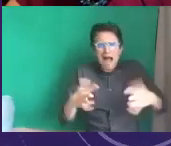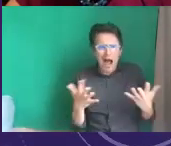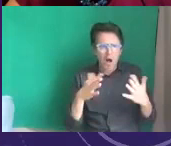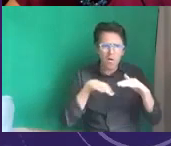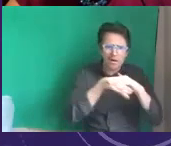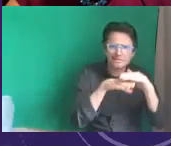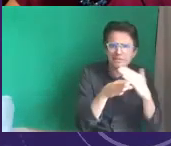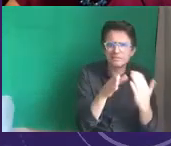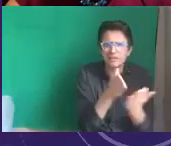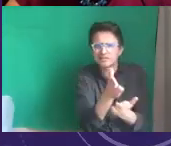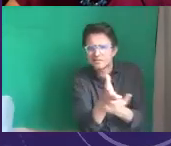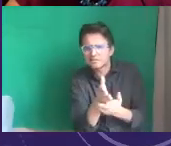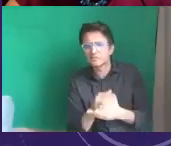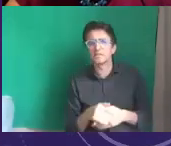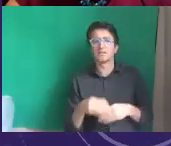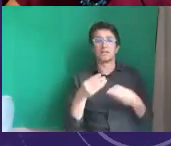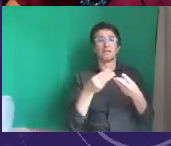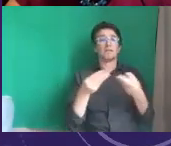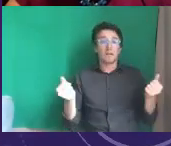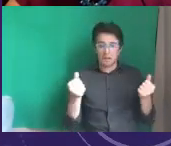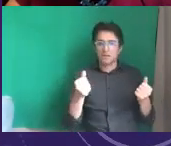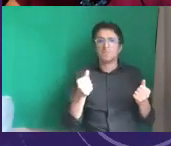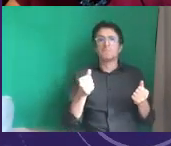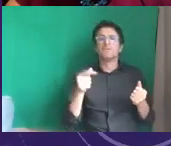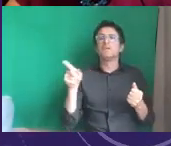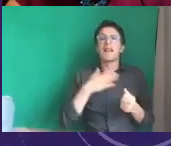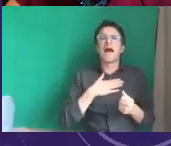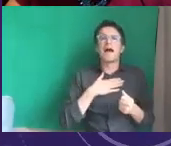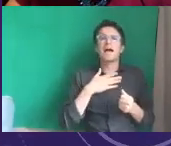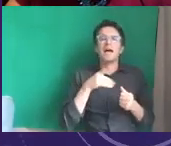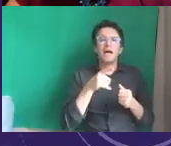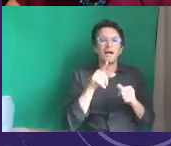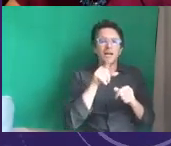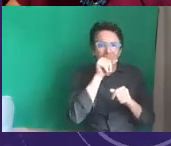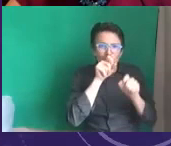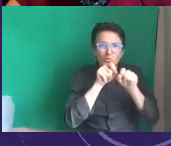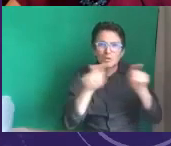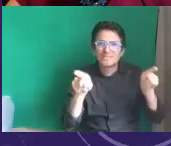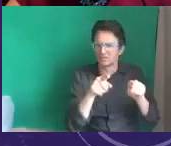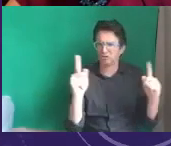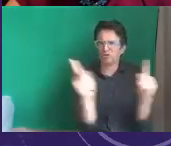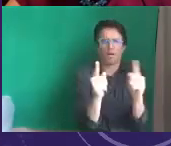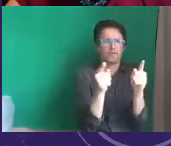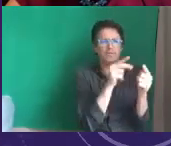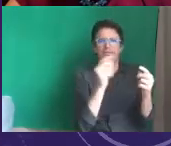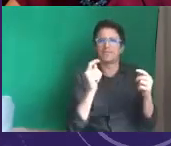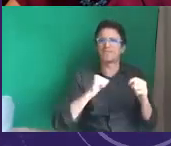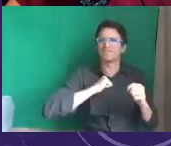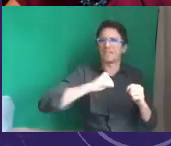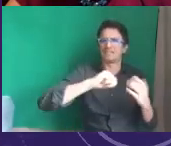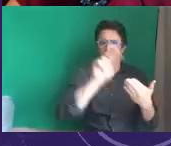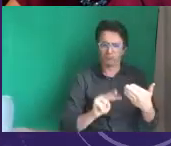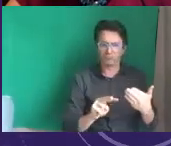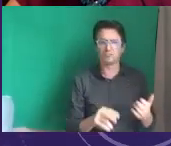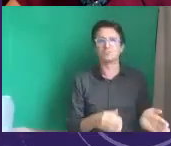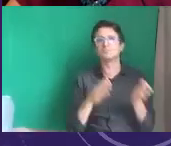it's a little challenging for my eyes to read all the emojis and hashtags. So Facebook is just a little bit more clear